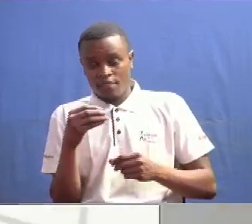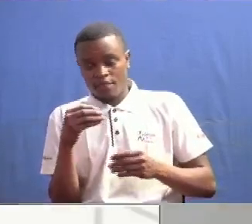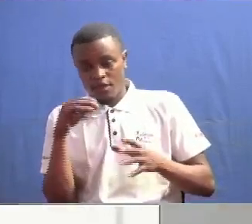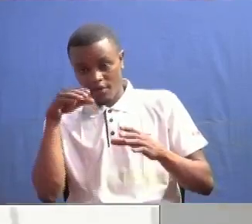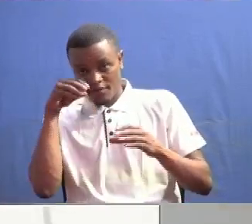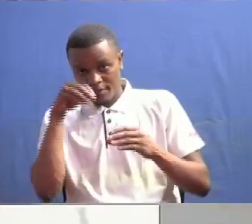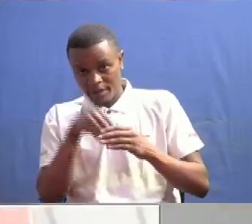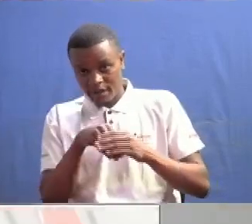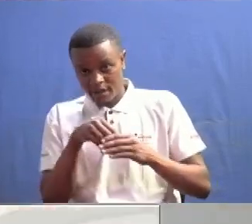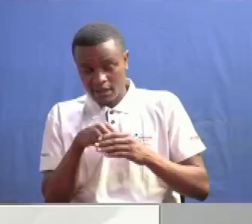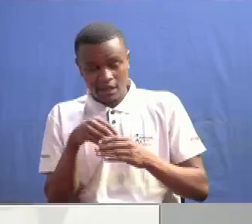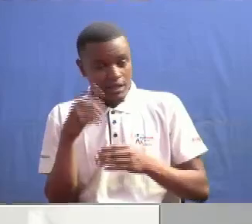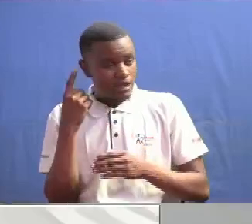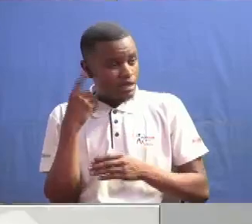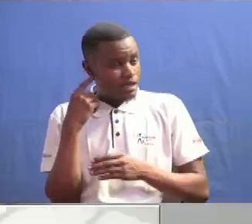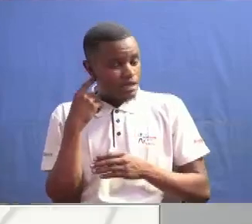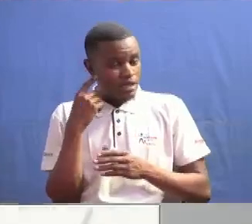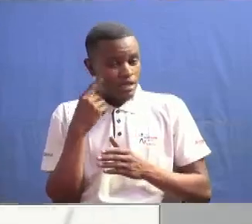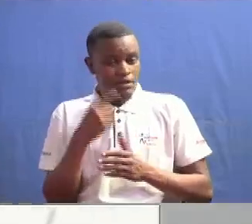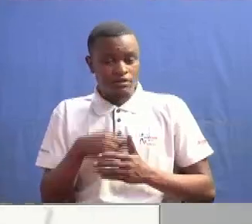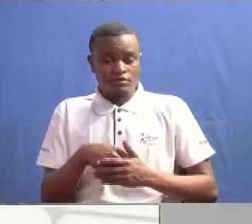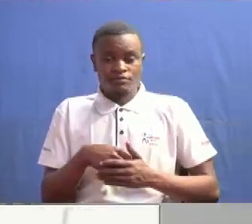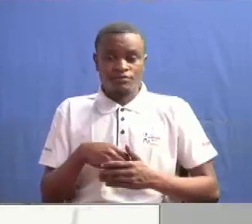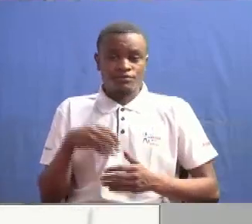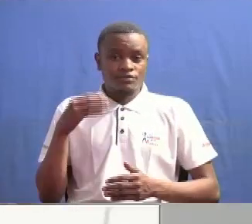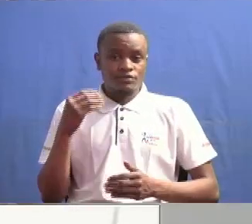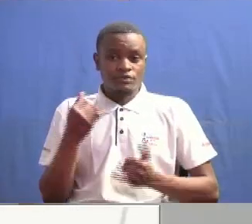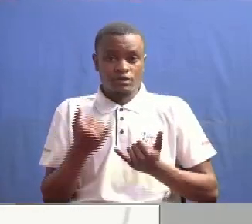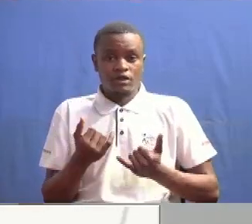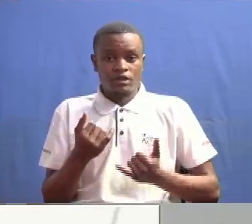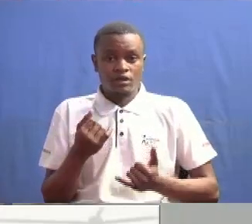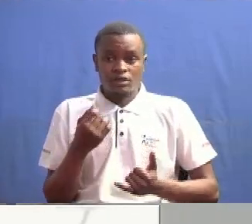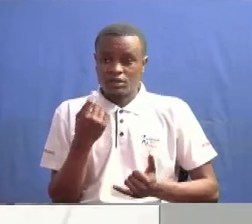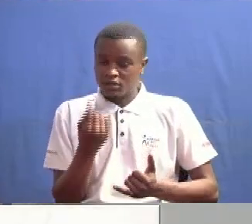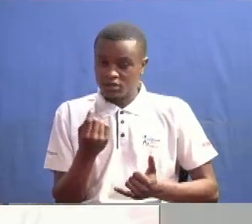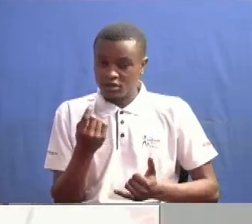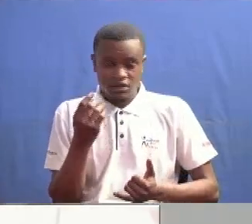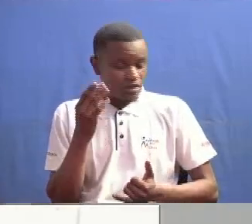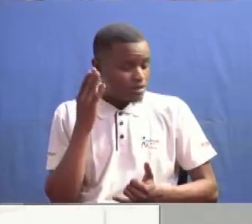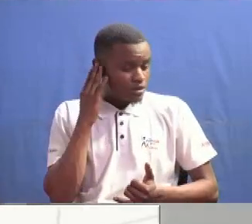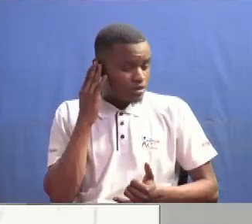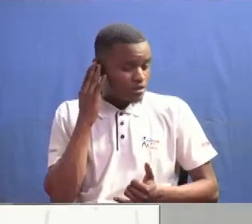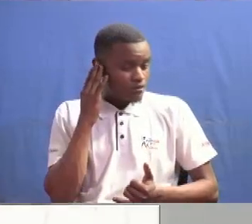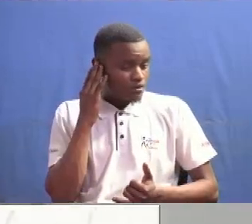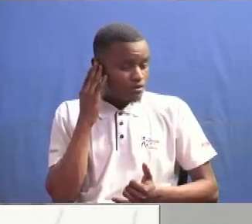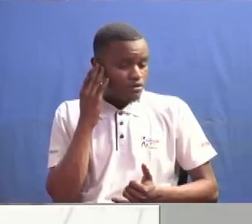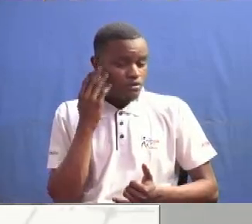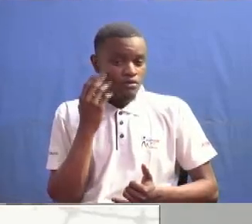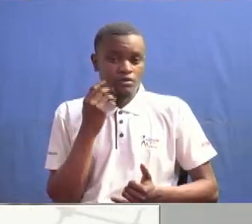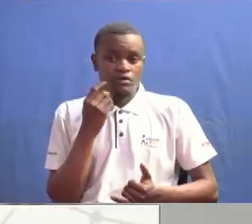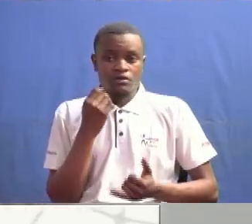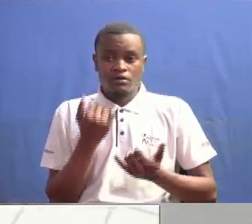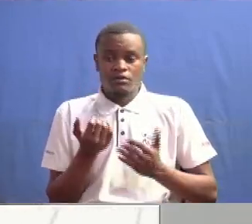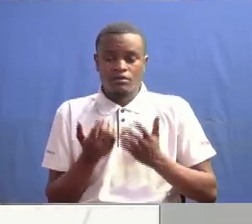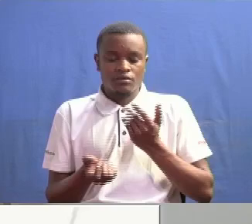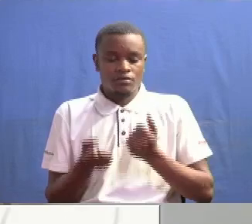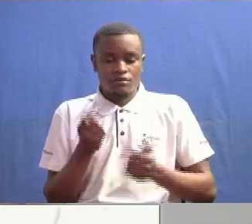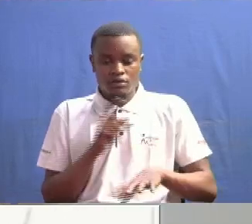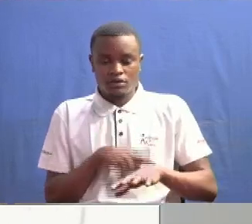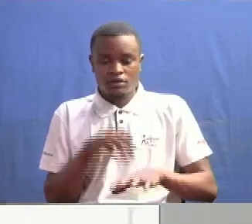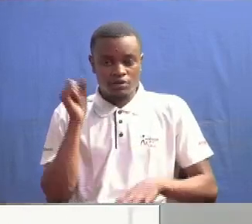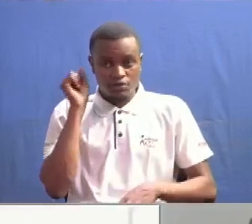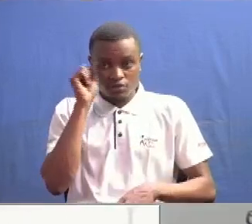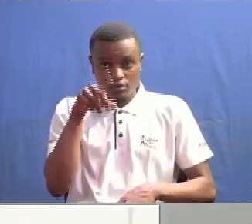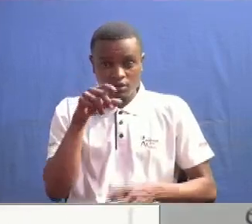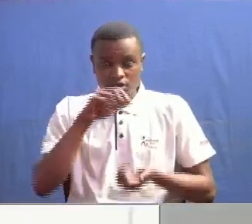with mainly hearing loss. So you can wake up and have sudden, you realize that you have a sudden change